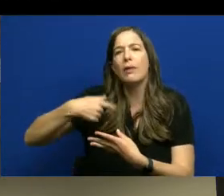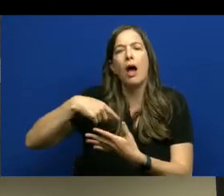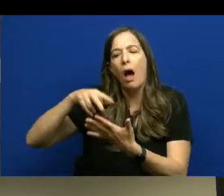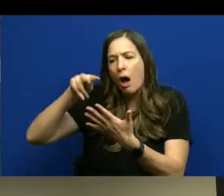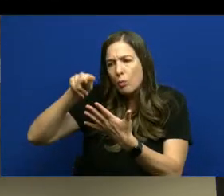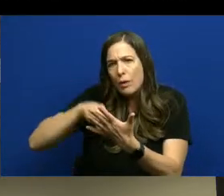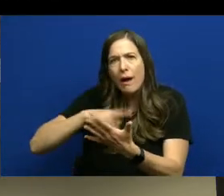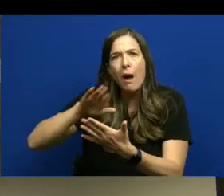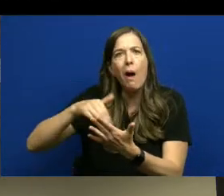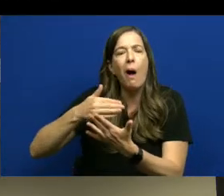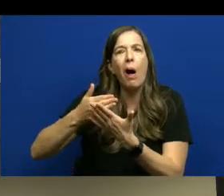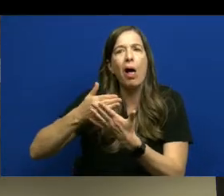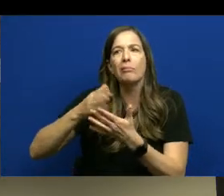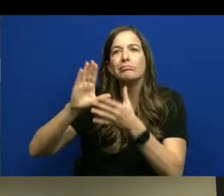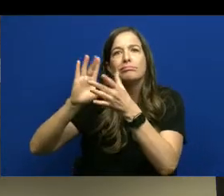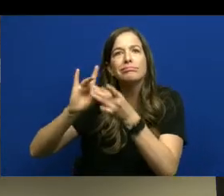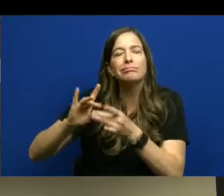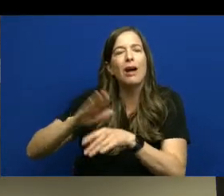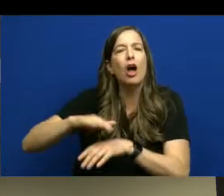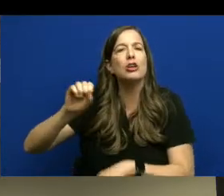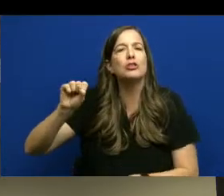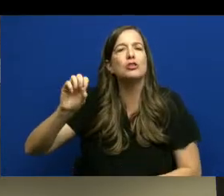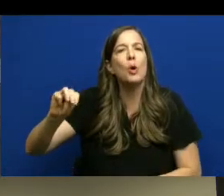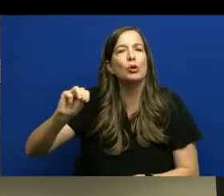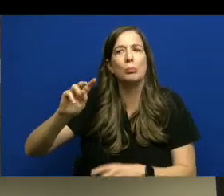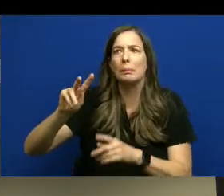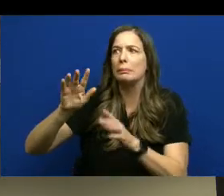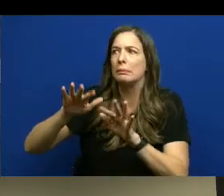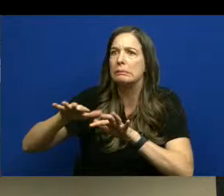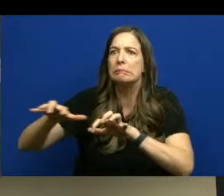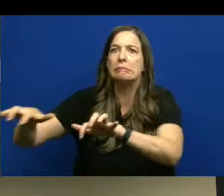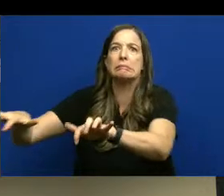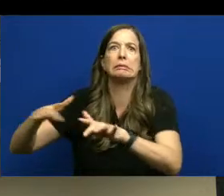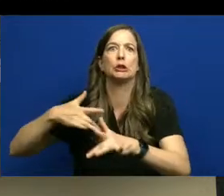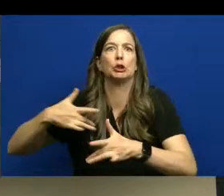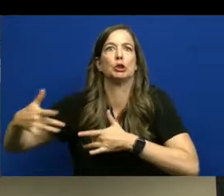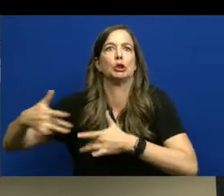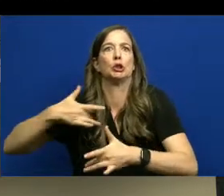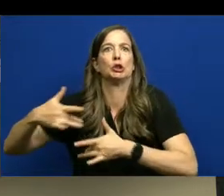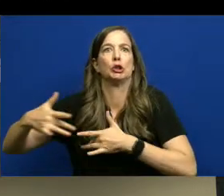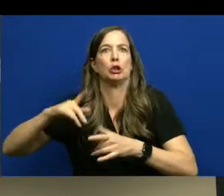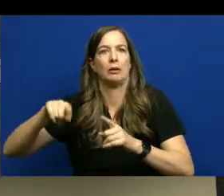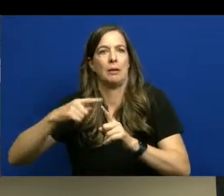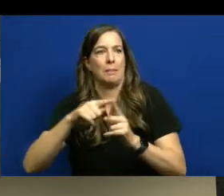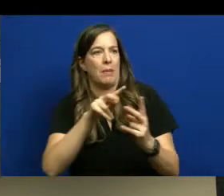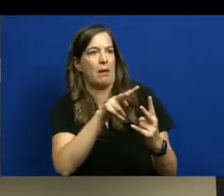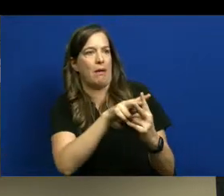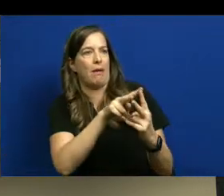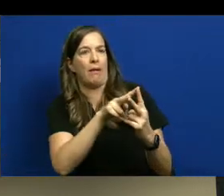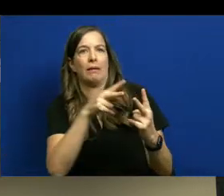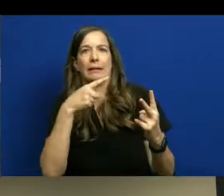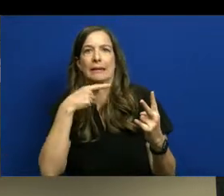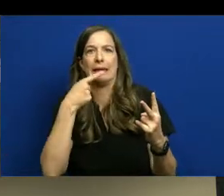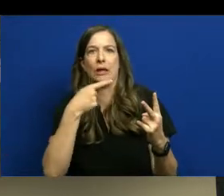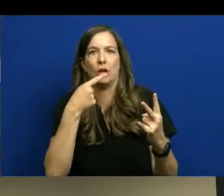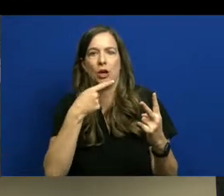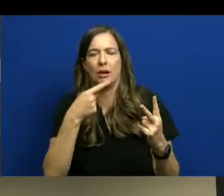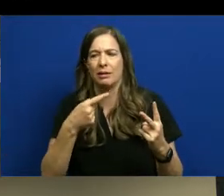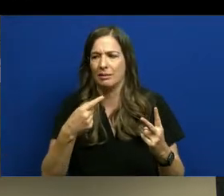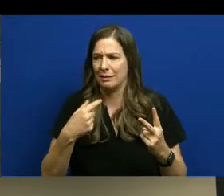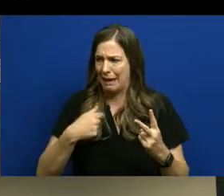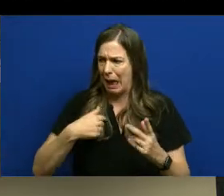hearing status of the candidates, and I find it a little concerning myself that there even is a concern. The board, as